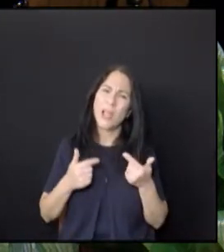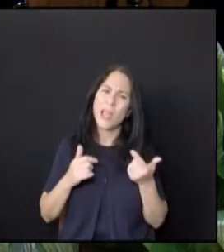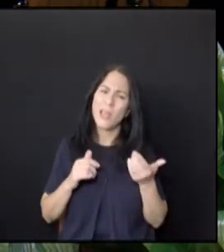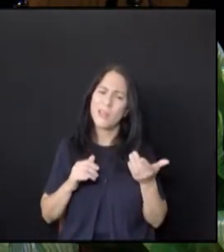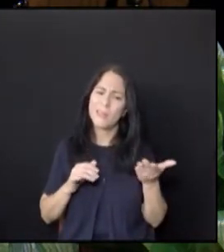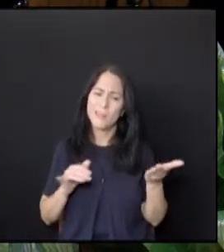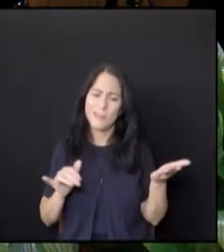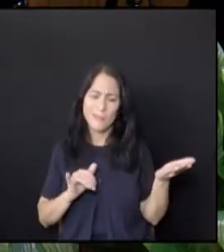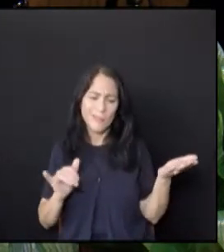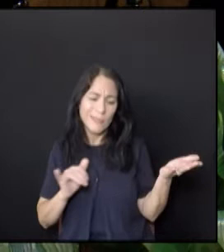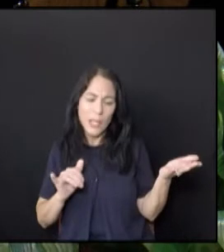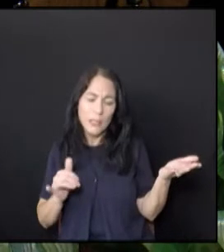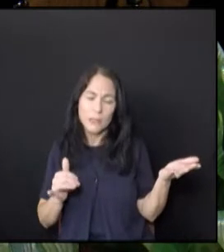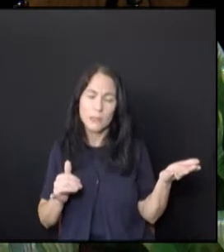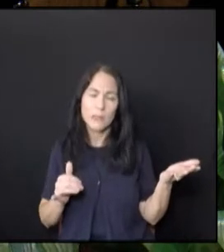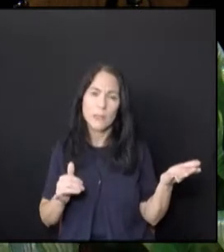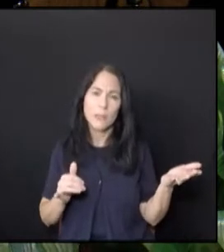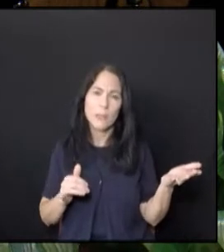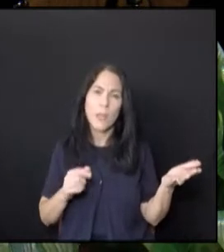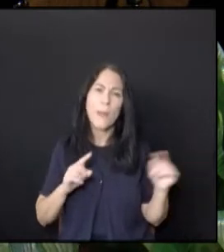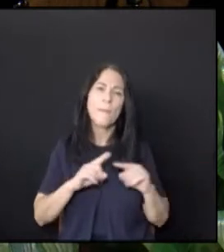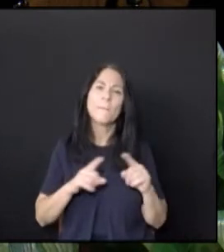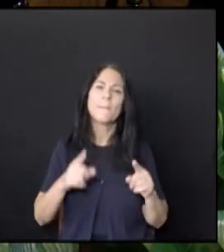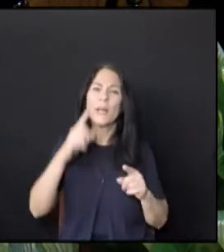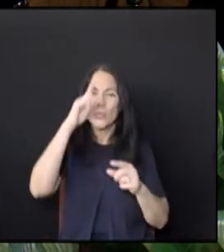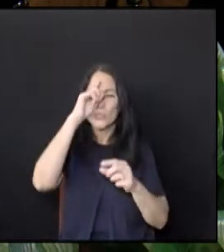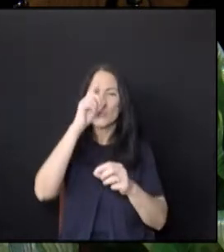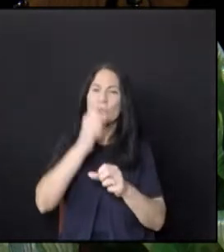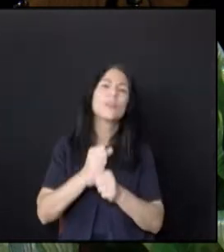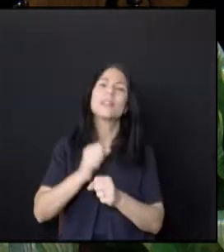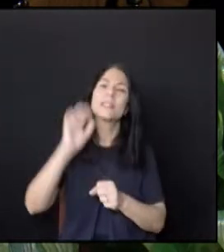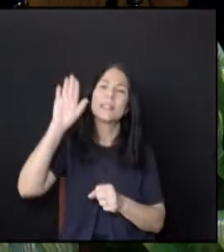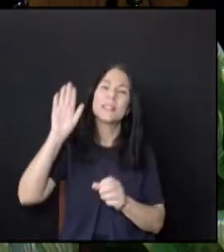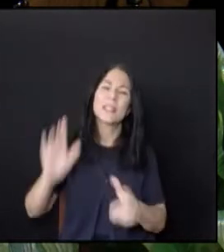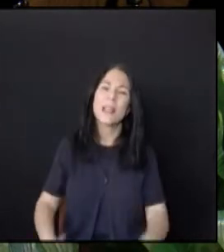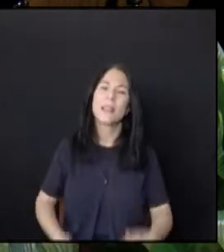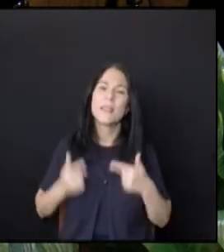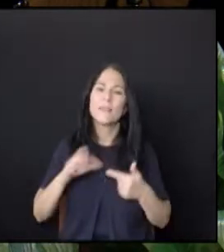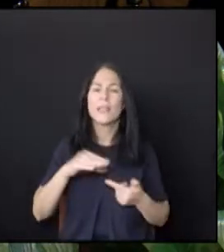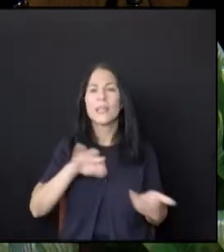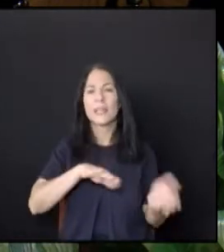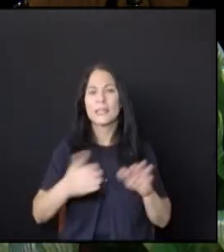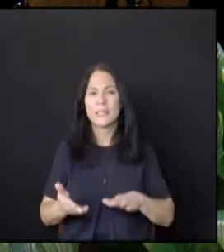our dying in his almighty hands.